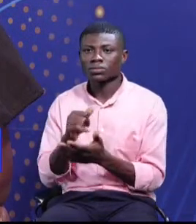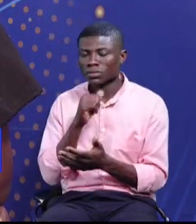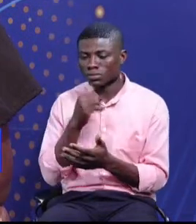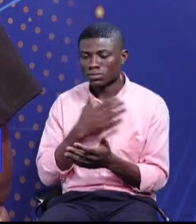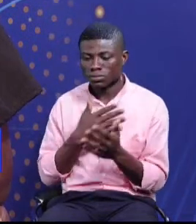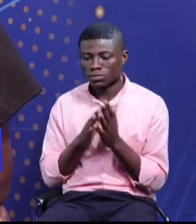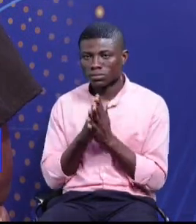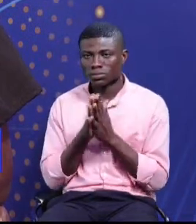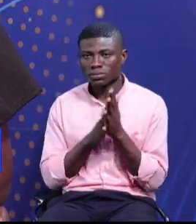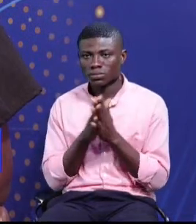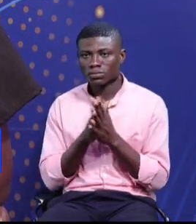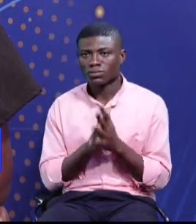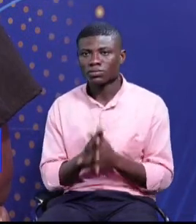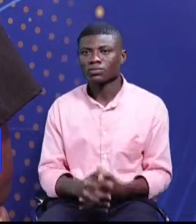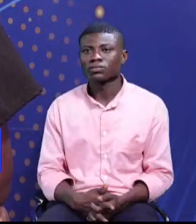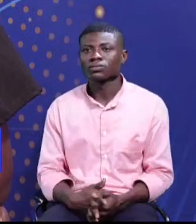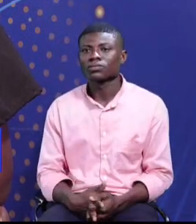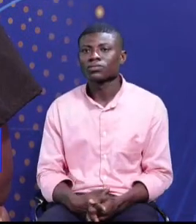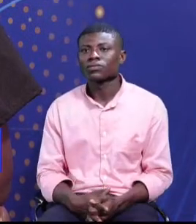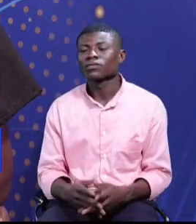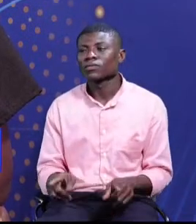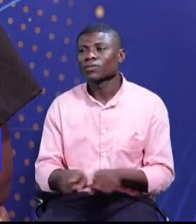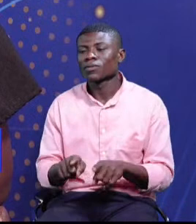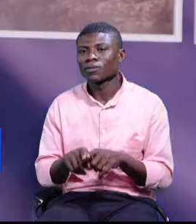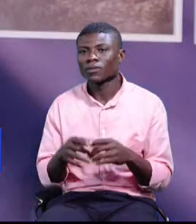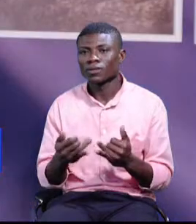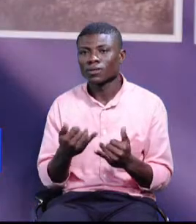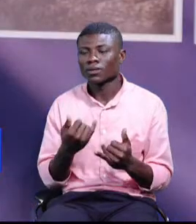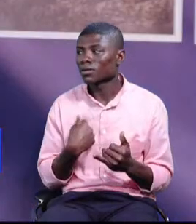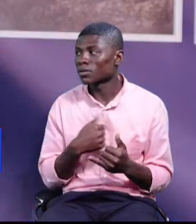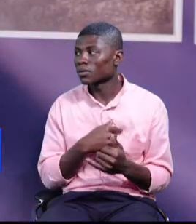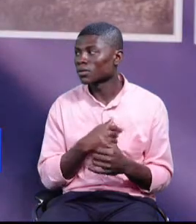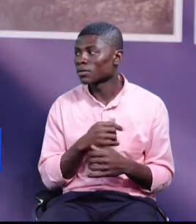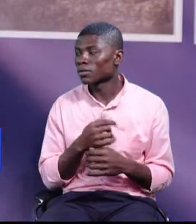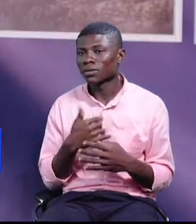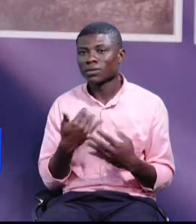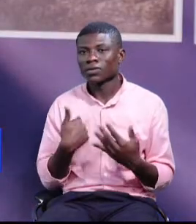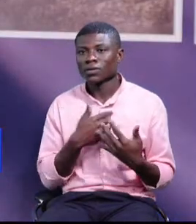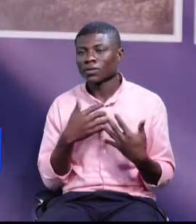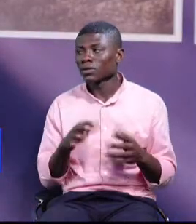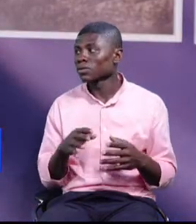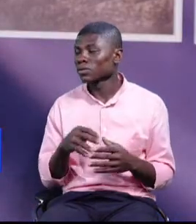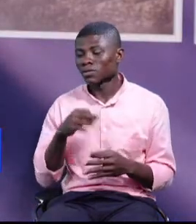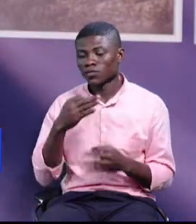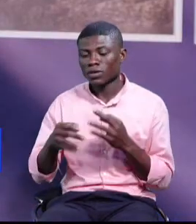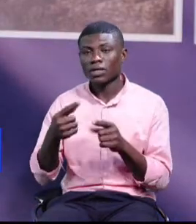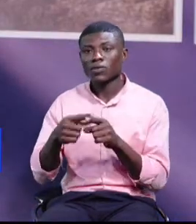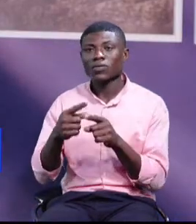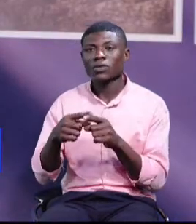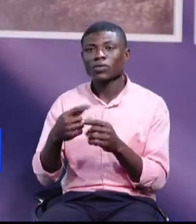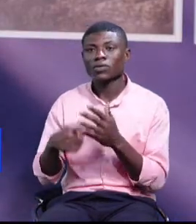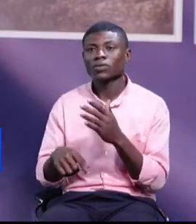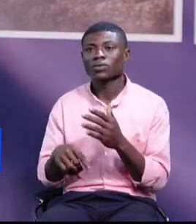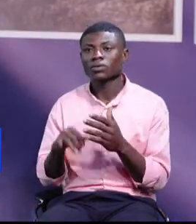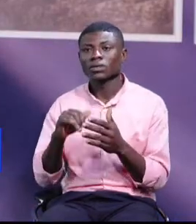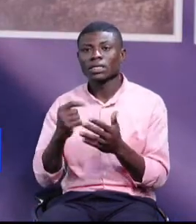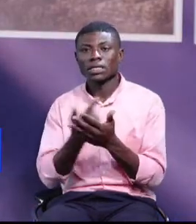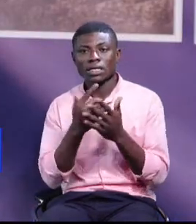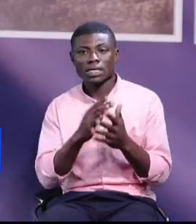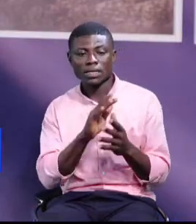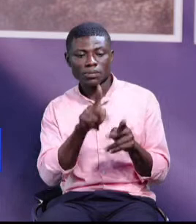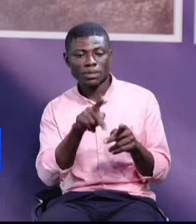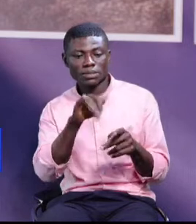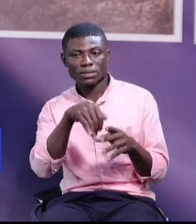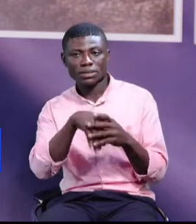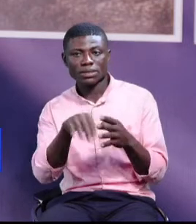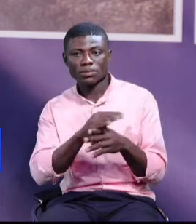Yeah. Yeah. Okay, so now let's wrap up. Your final words to that Ghanaian investor